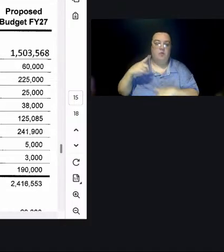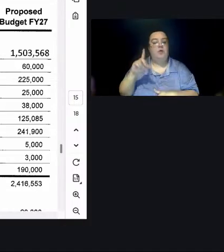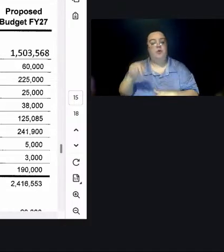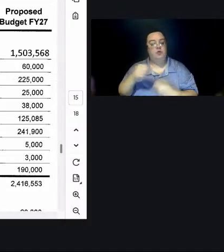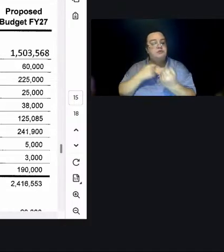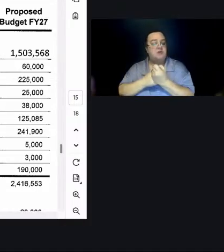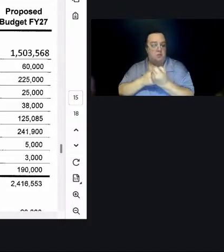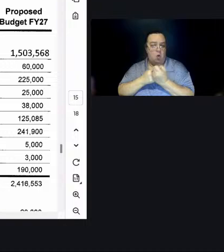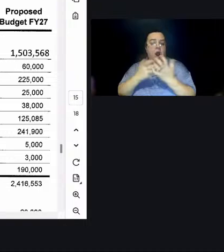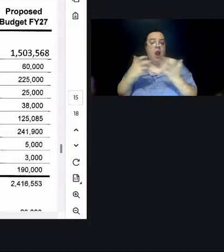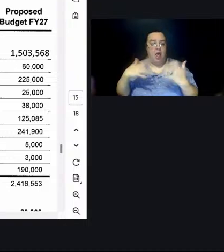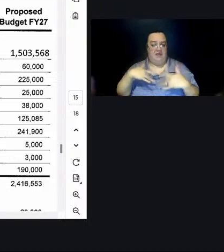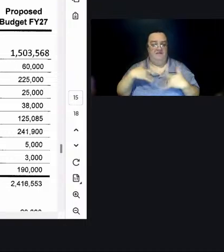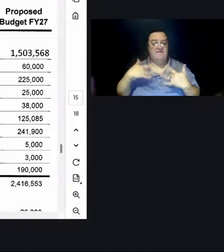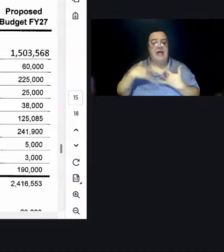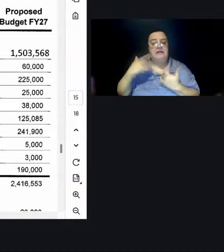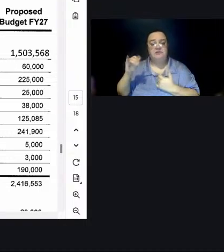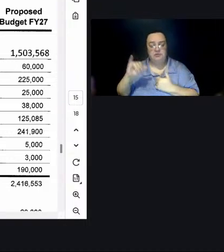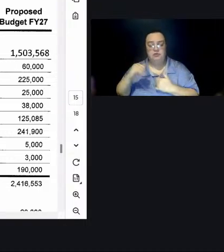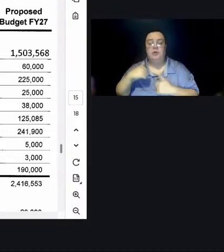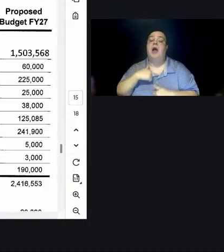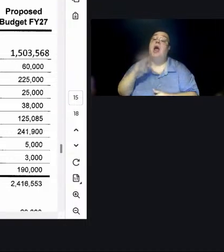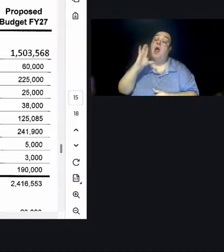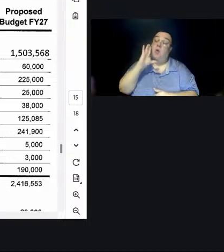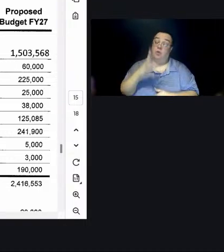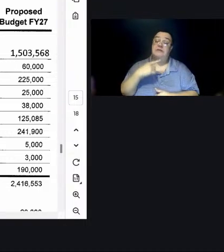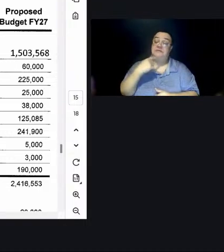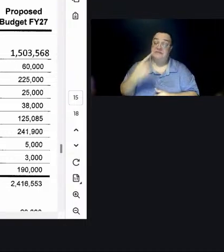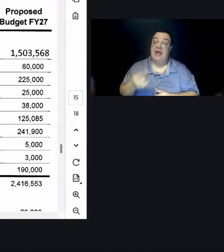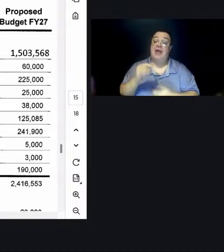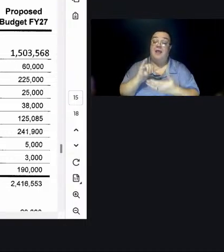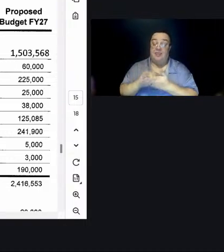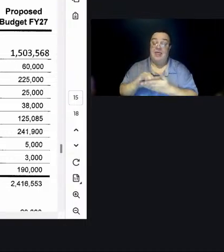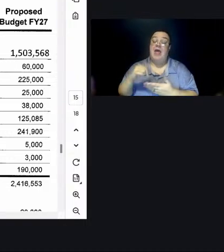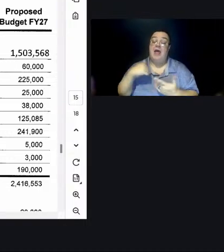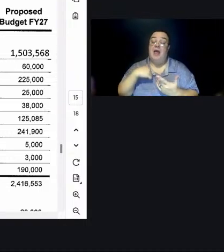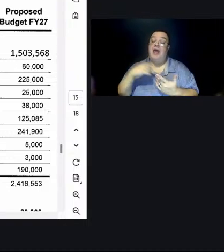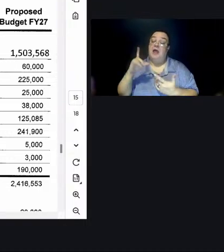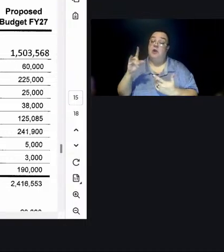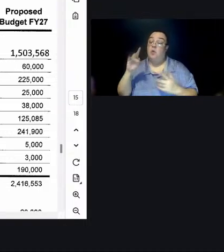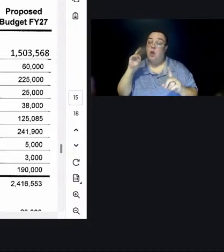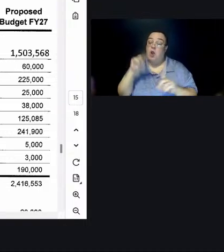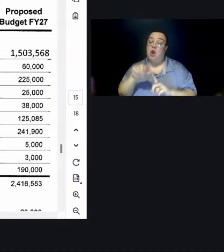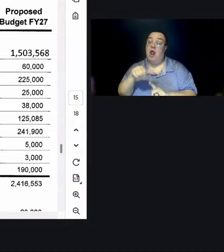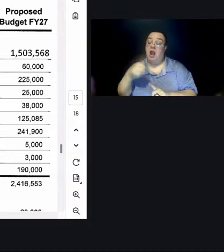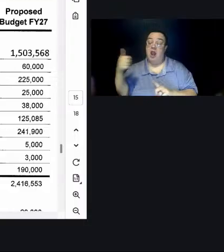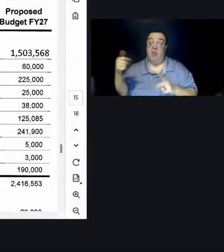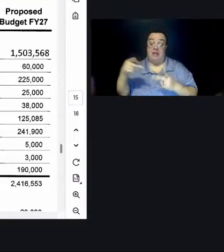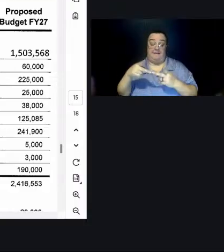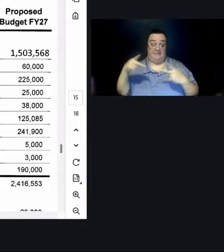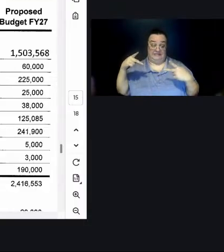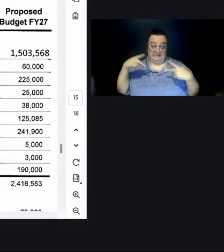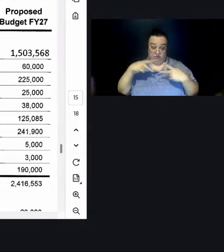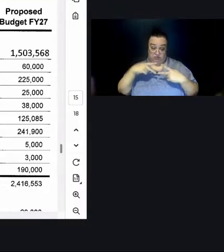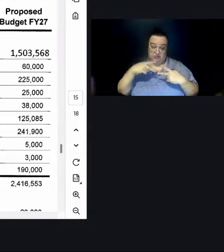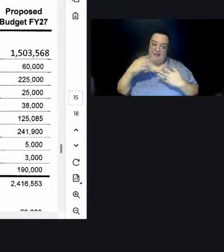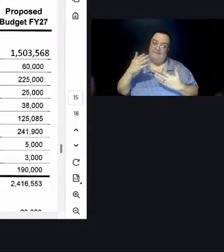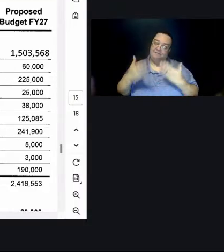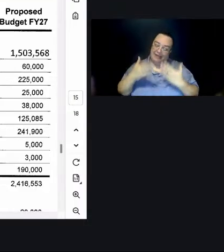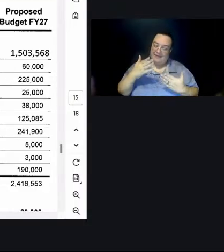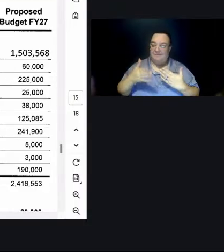well. I would say, though, that I look at that another position, which may not